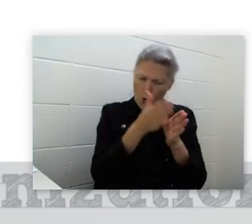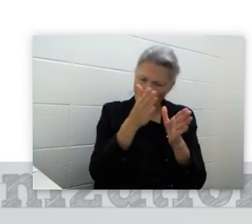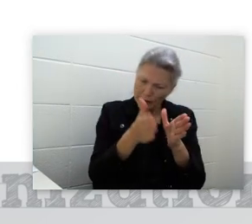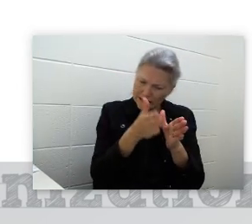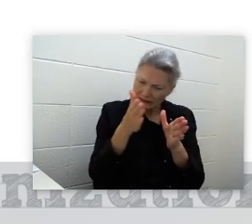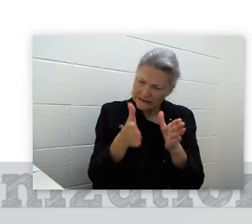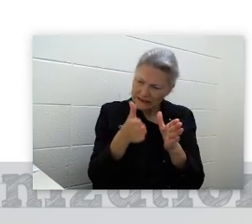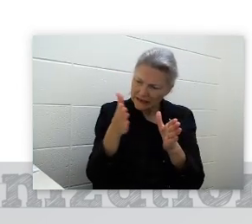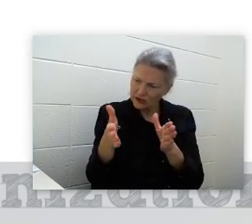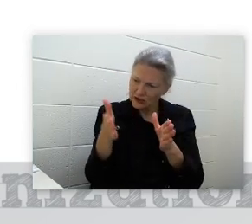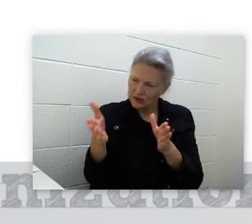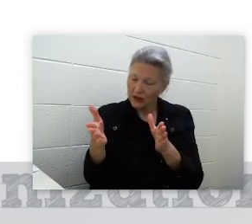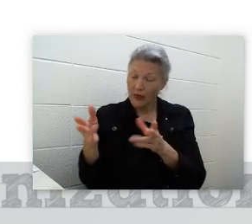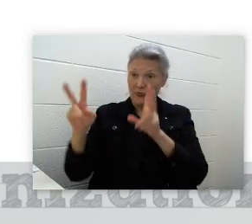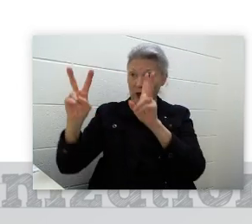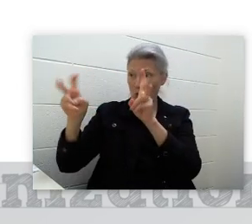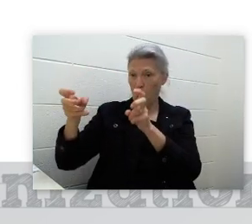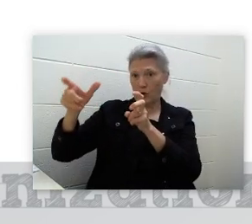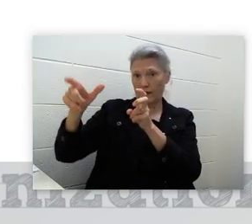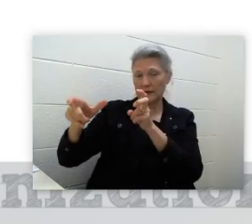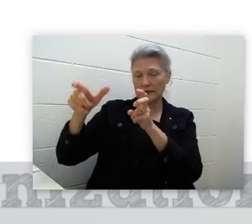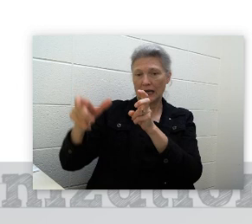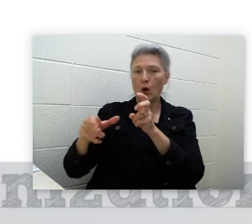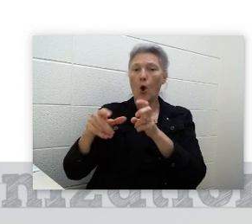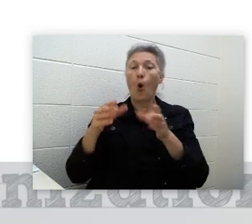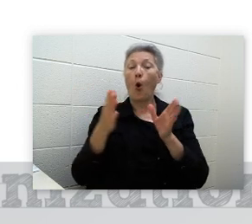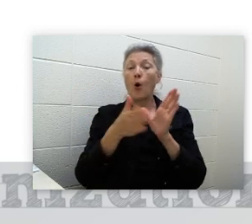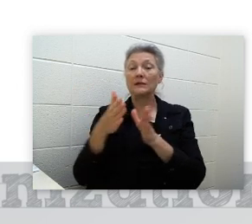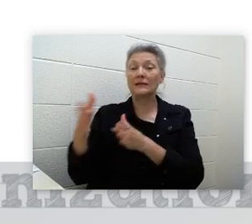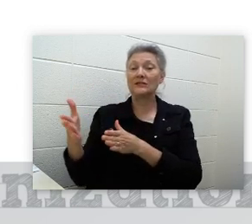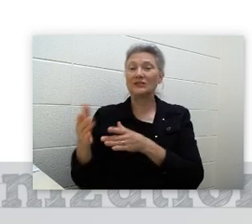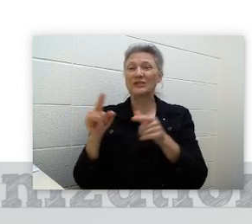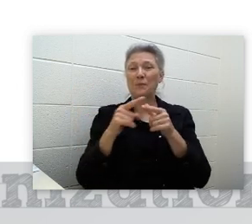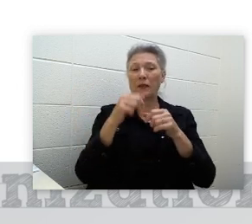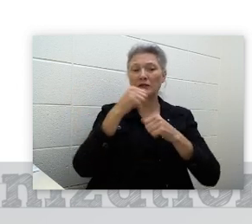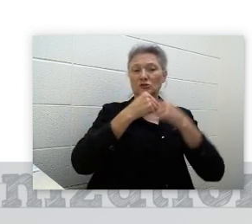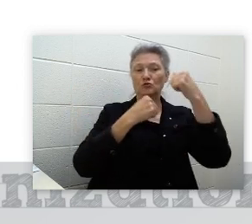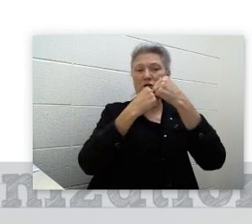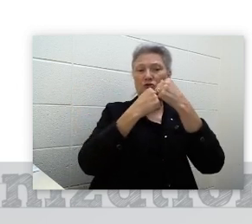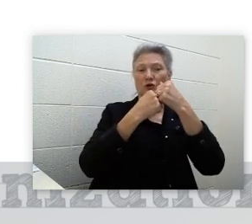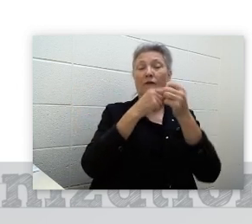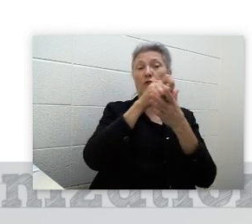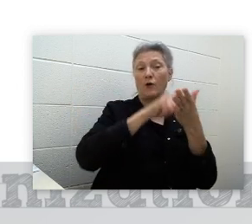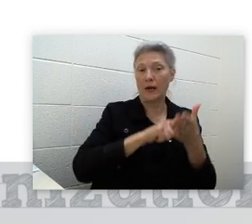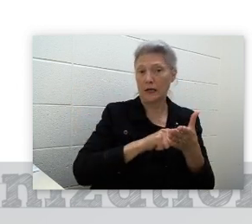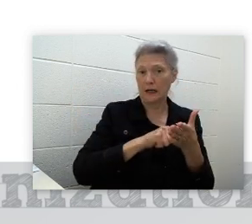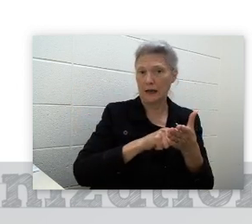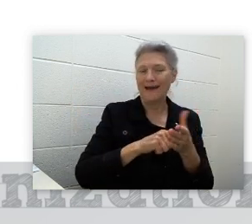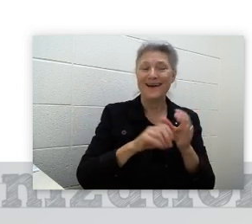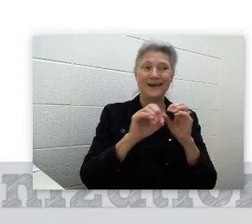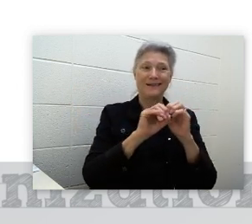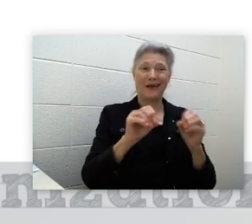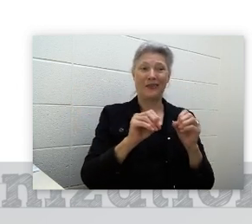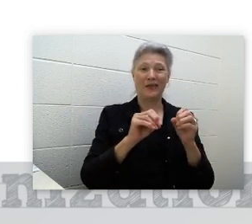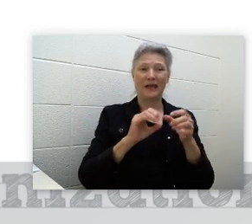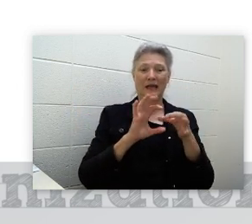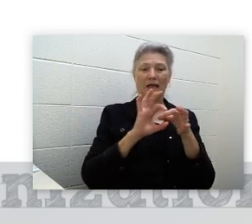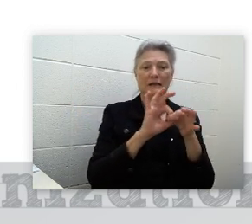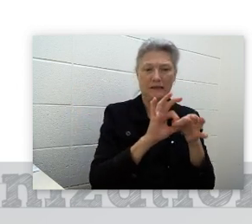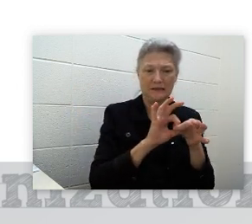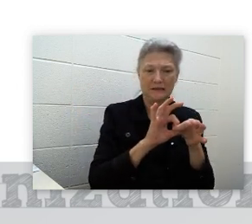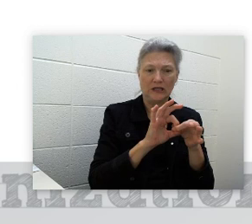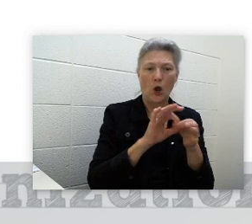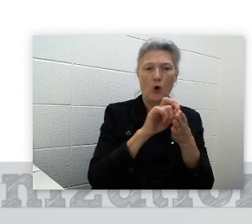organization. The quote off to the side there says, organization is about the structure of a piece of writing. Nothing holds your